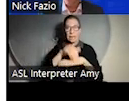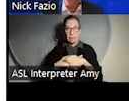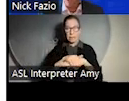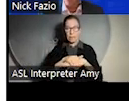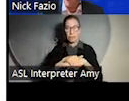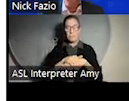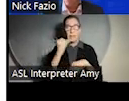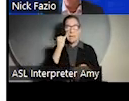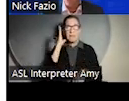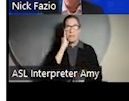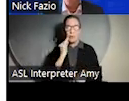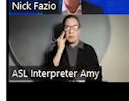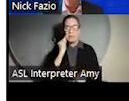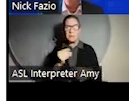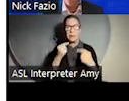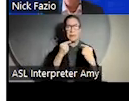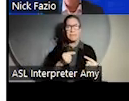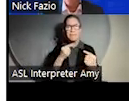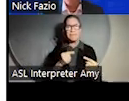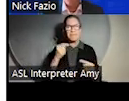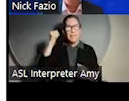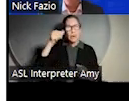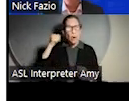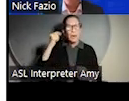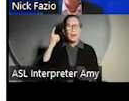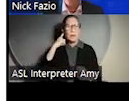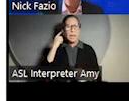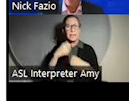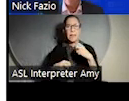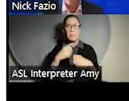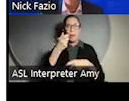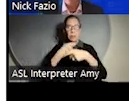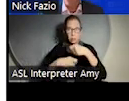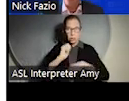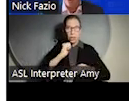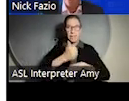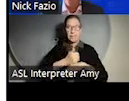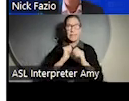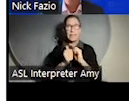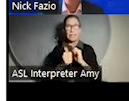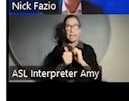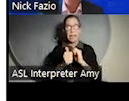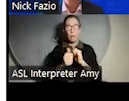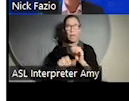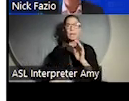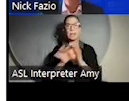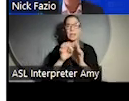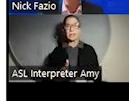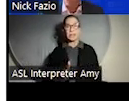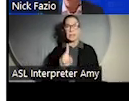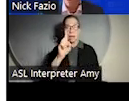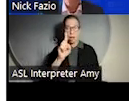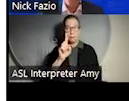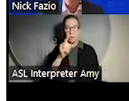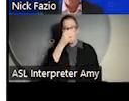experience any audio issues during the meeting, you can change your audio settings by selecting the up arrow next to Audio Settings on